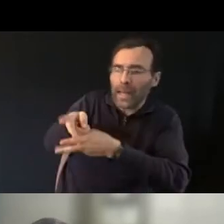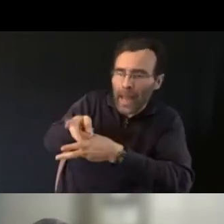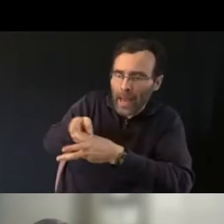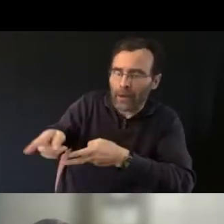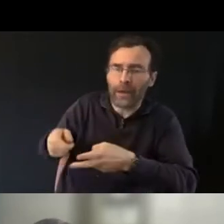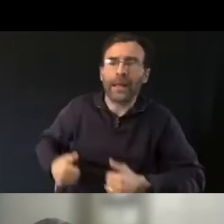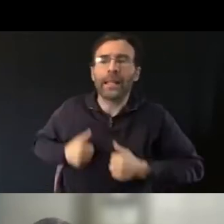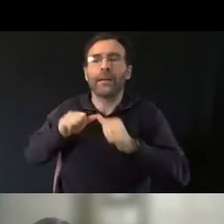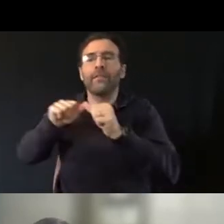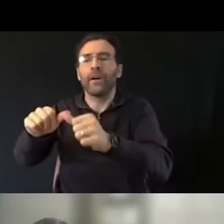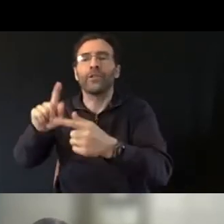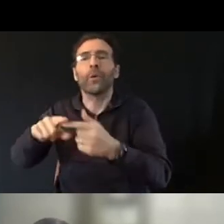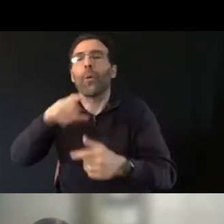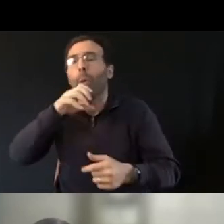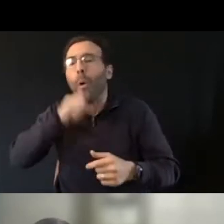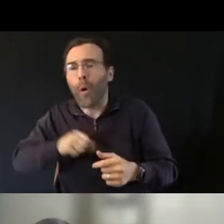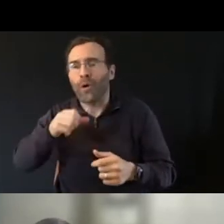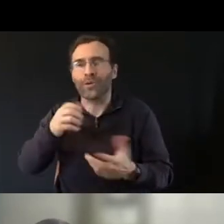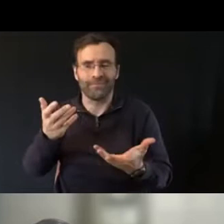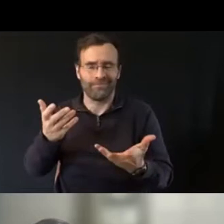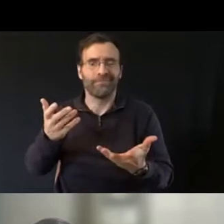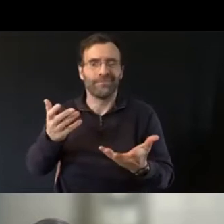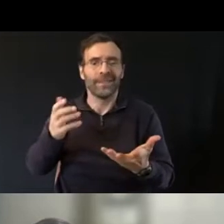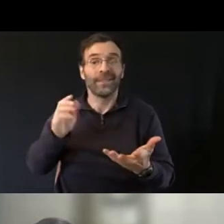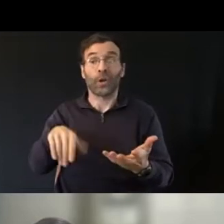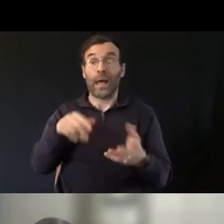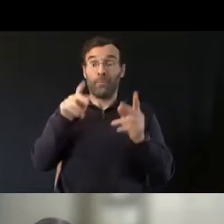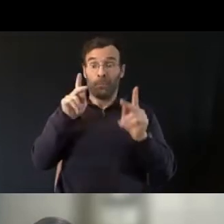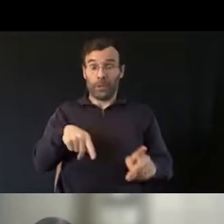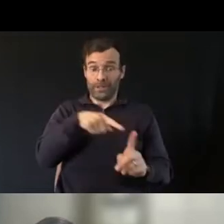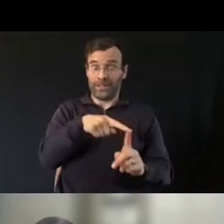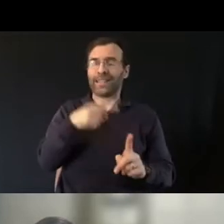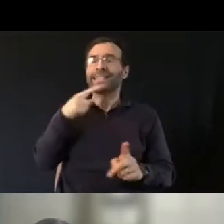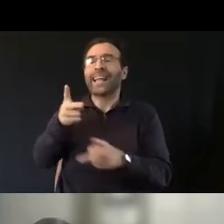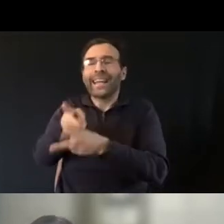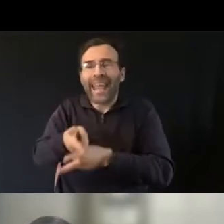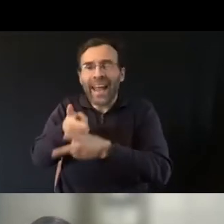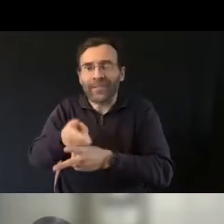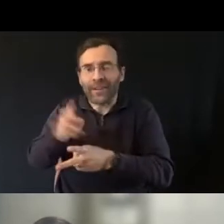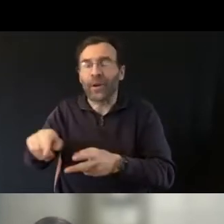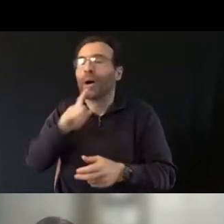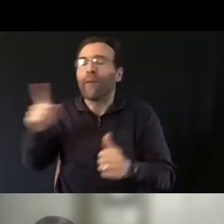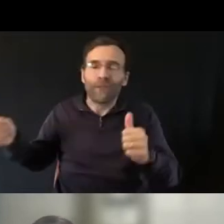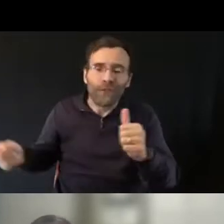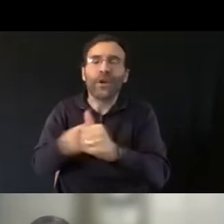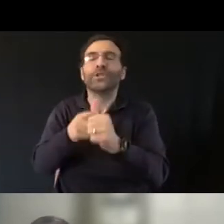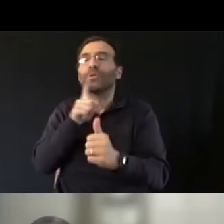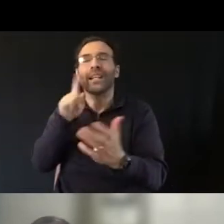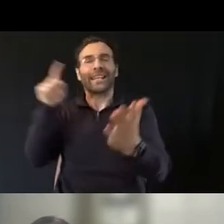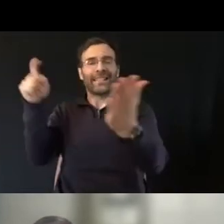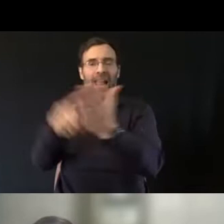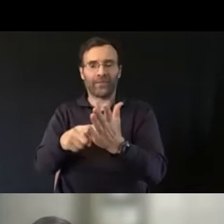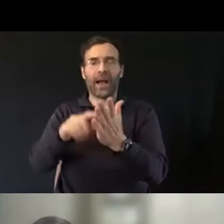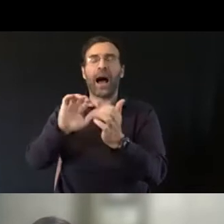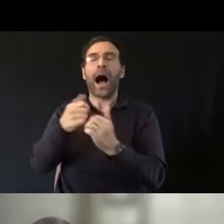to old age. So essentially, she was saying that caregiving was our first real acknowledgement of